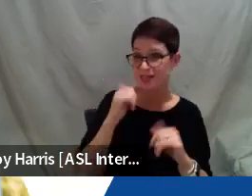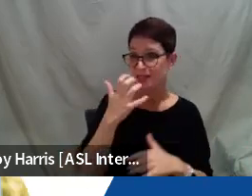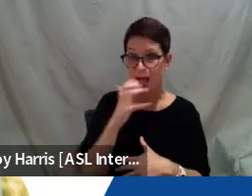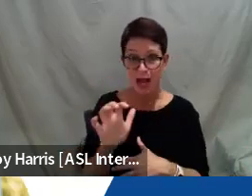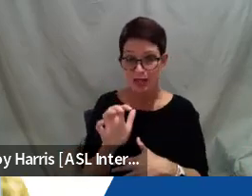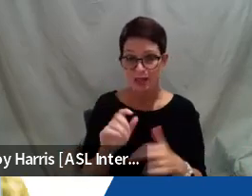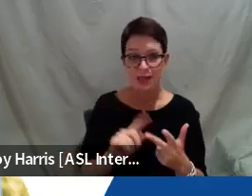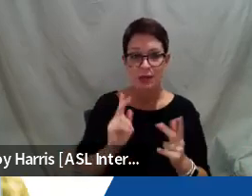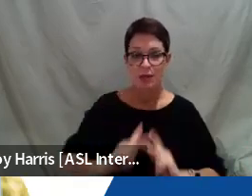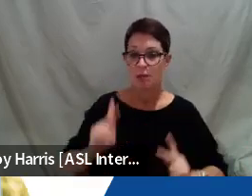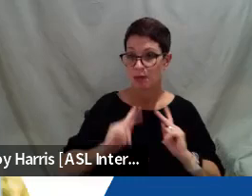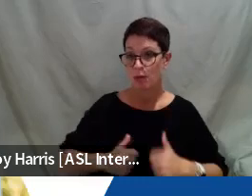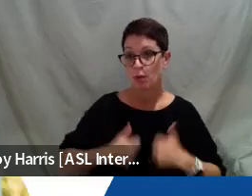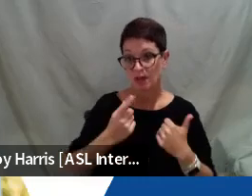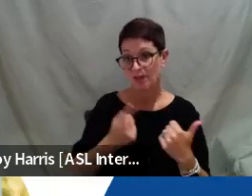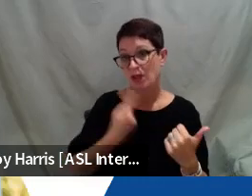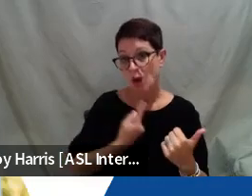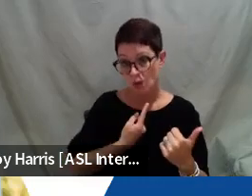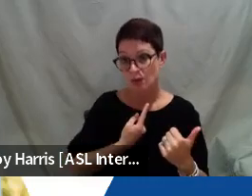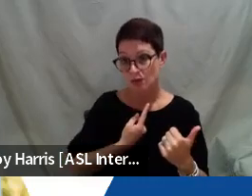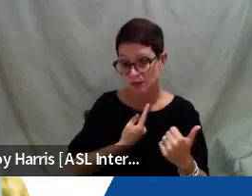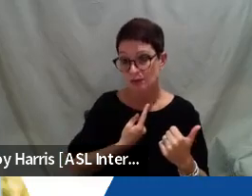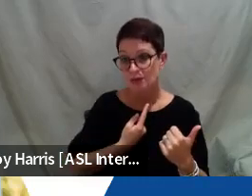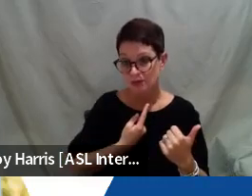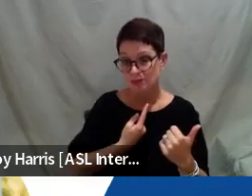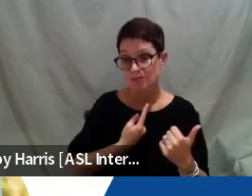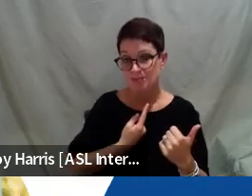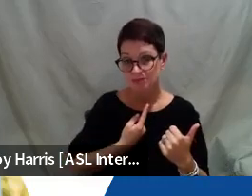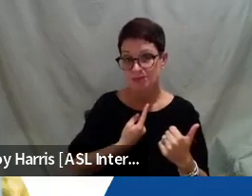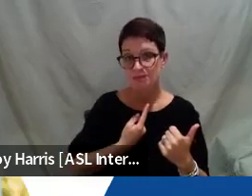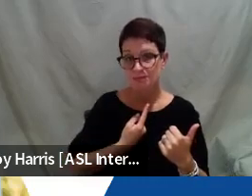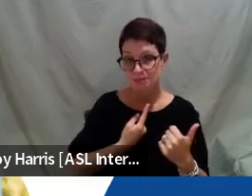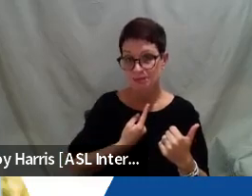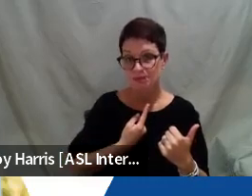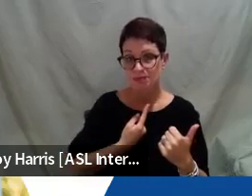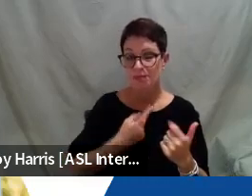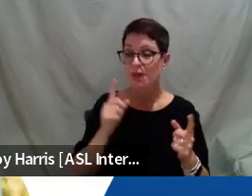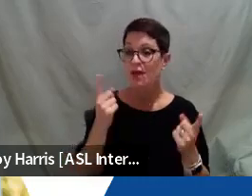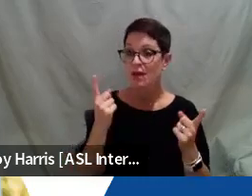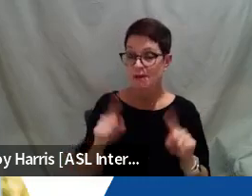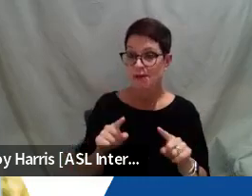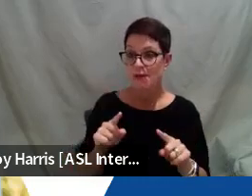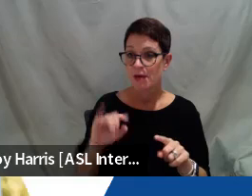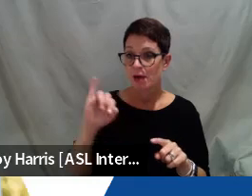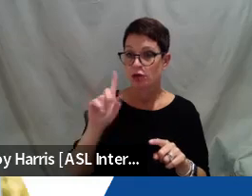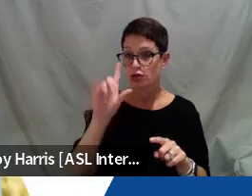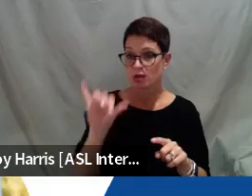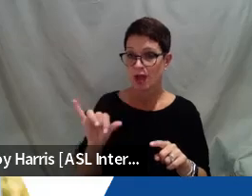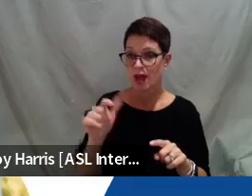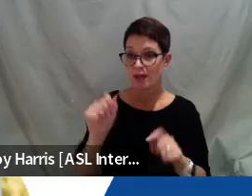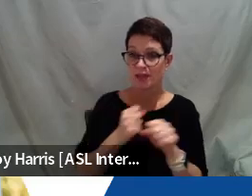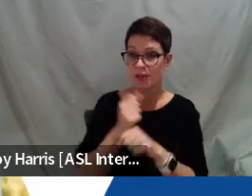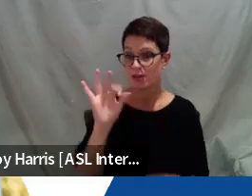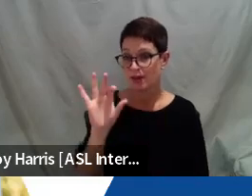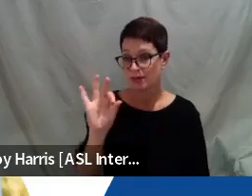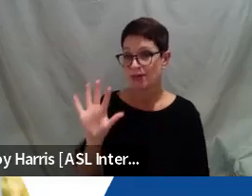people who live alone. So actually, in July of